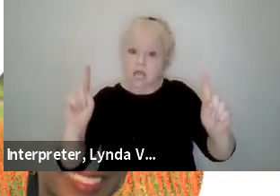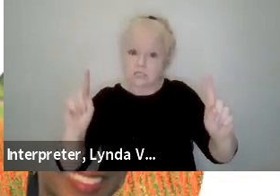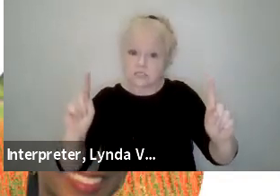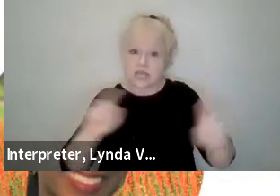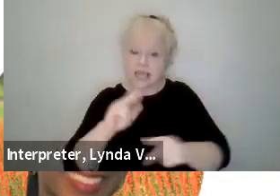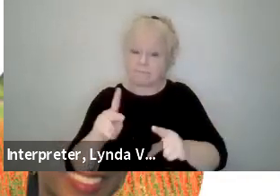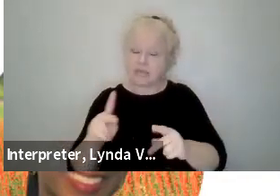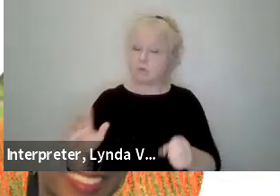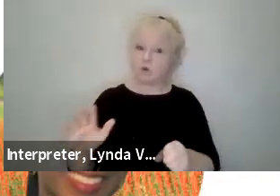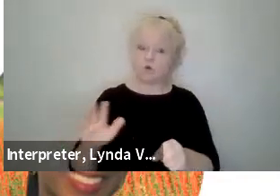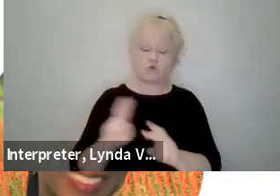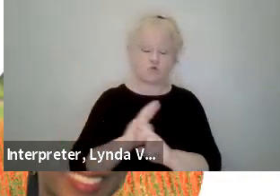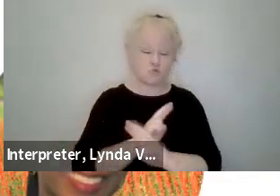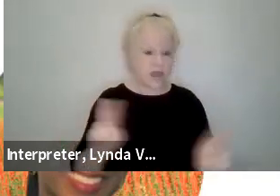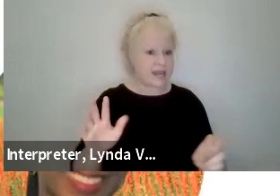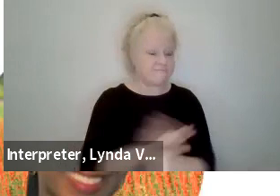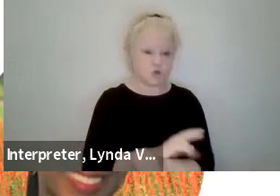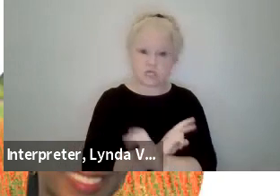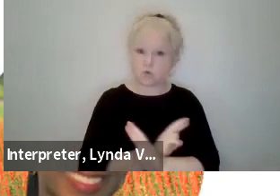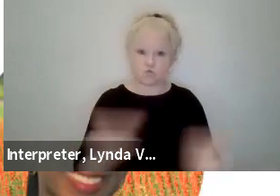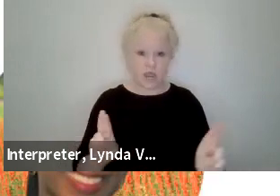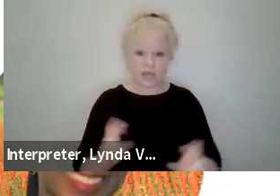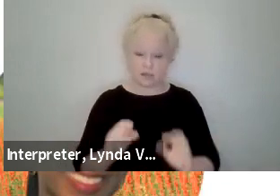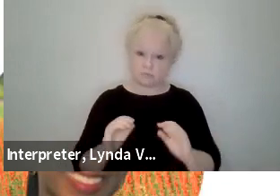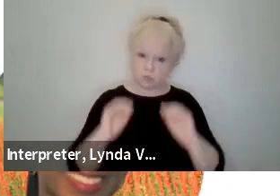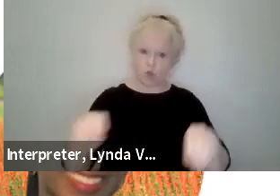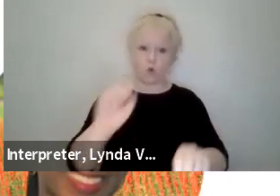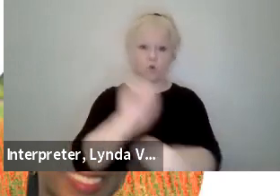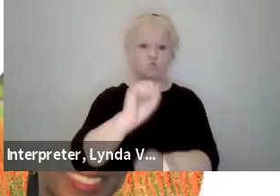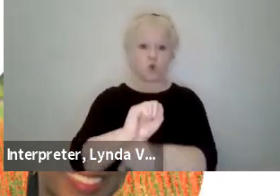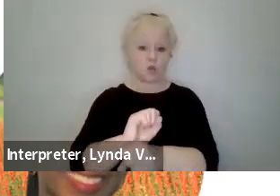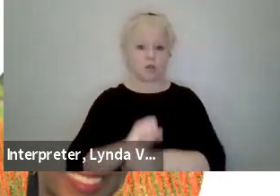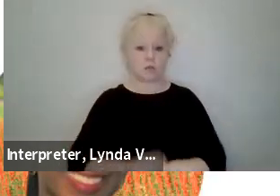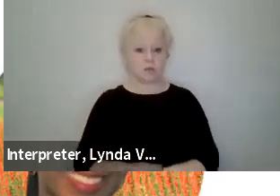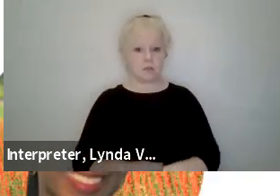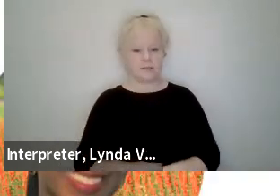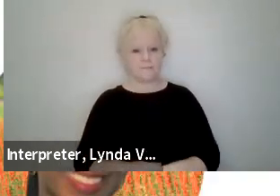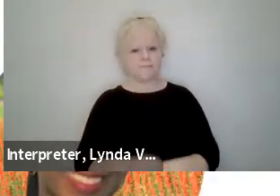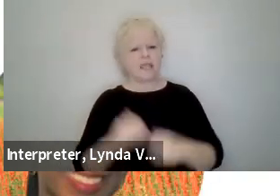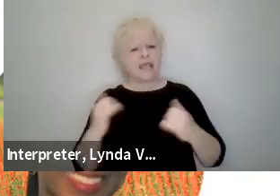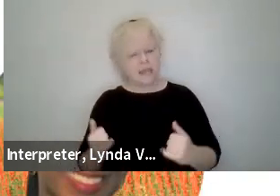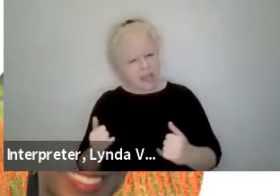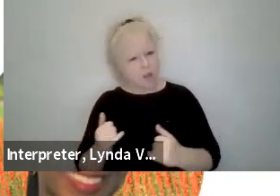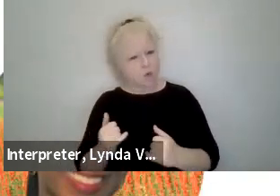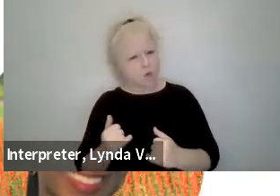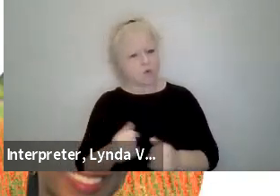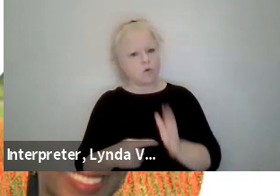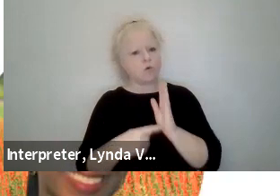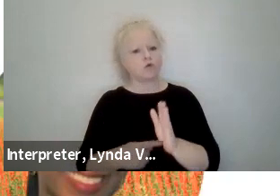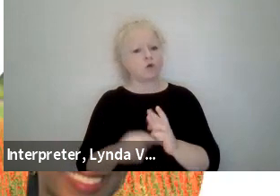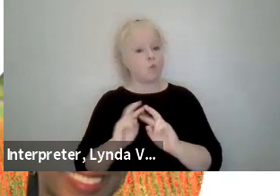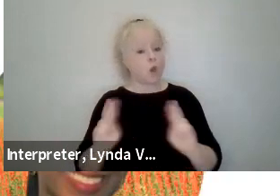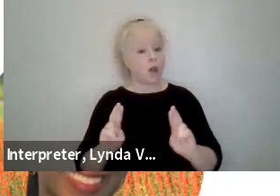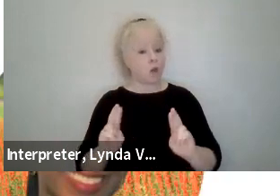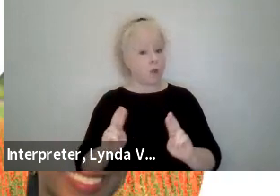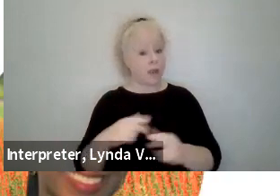fully prepared to enter the workforce. I would like to share with you now a little bit about what our readiness program